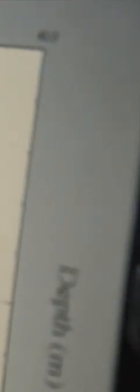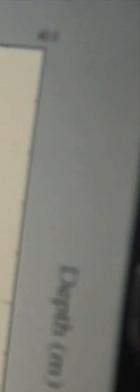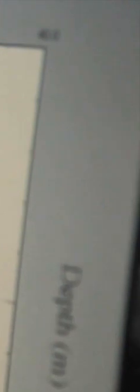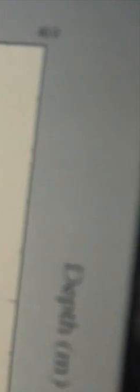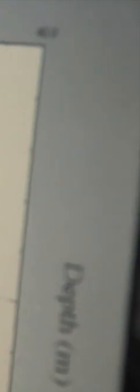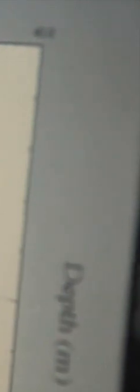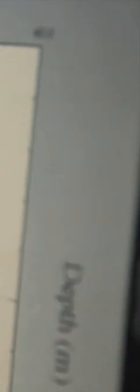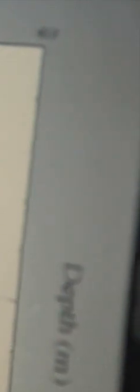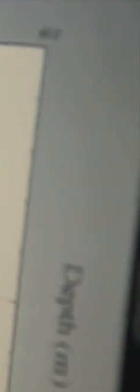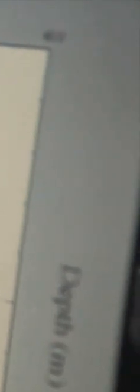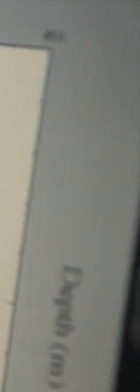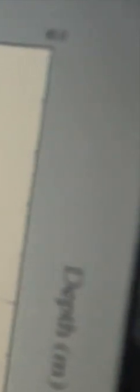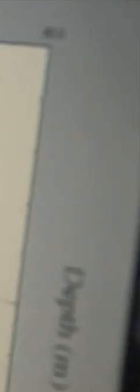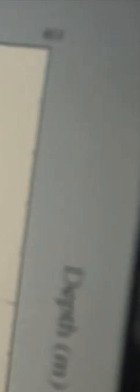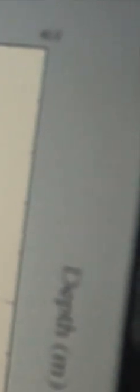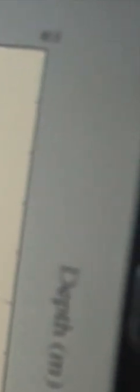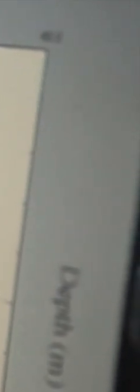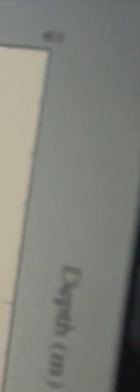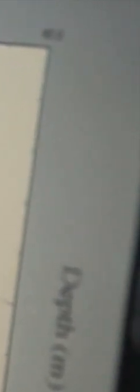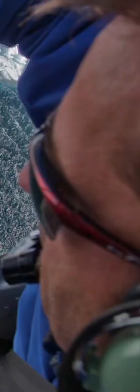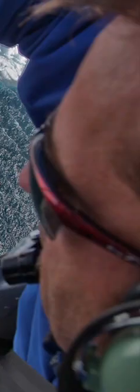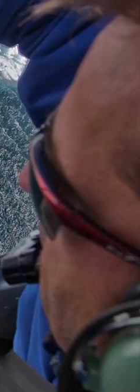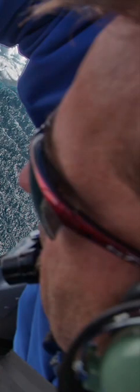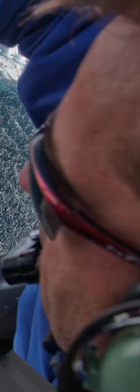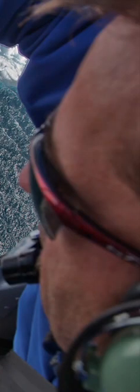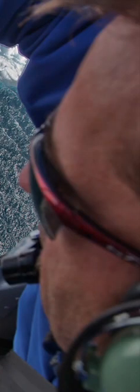while you're hovering with the helicopter.